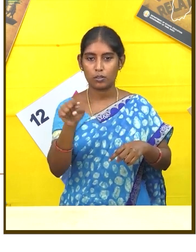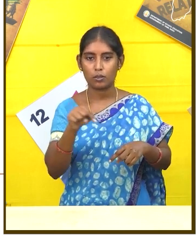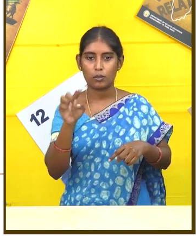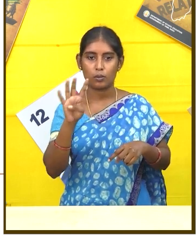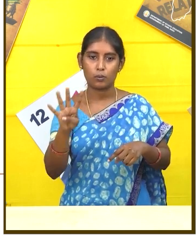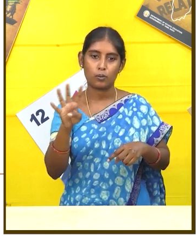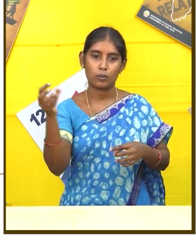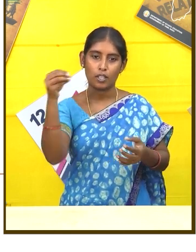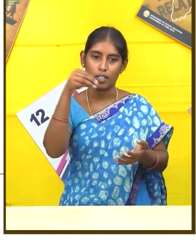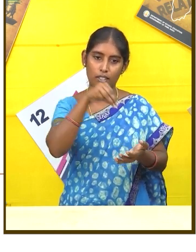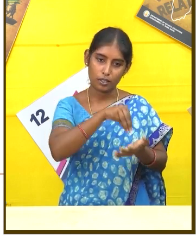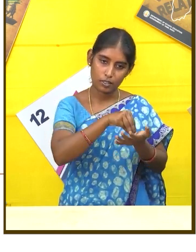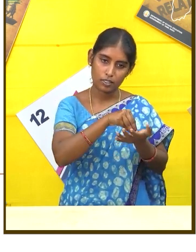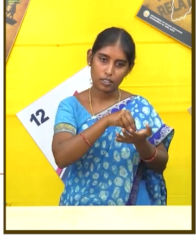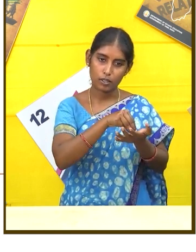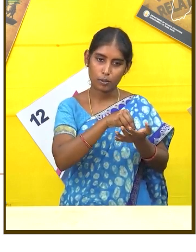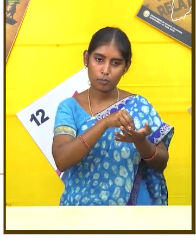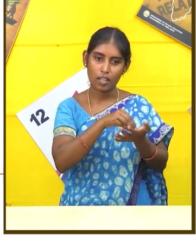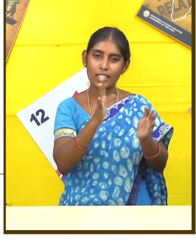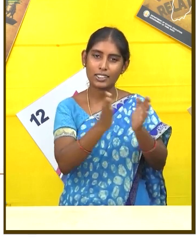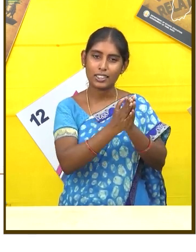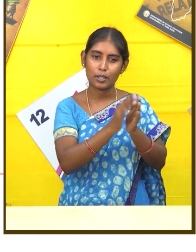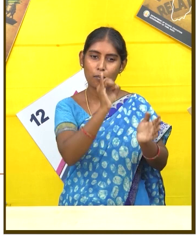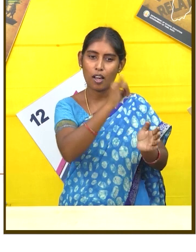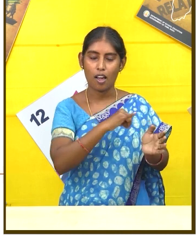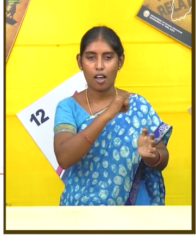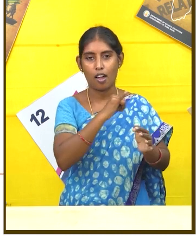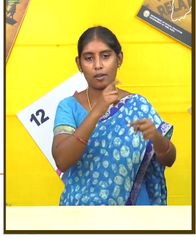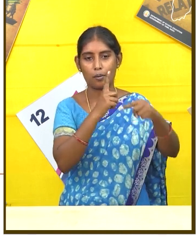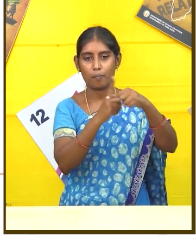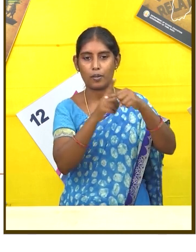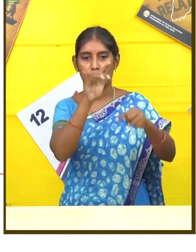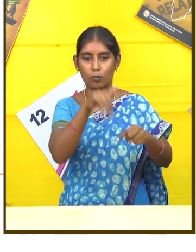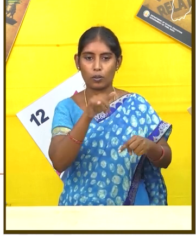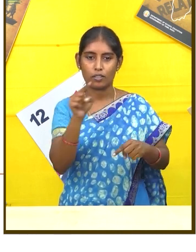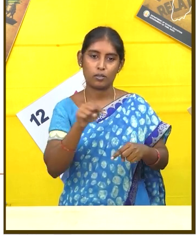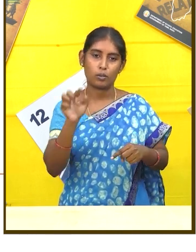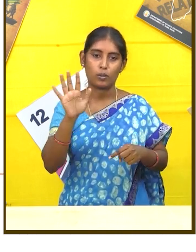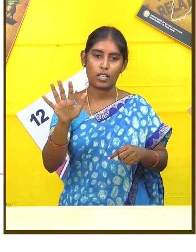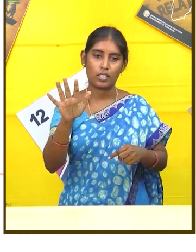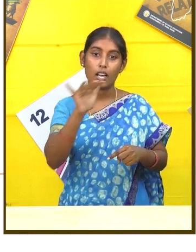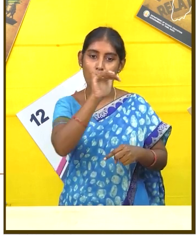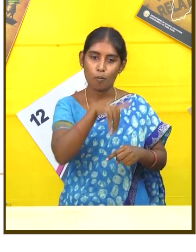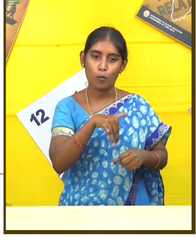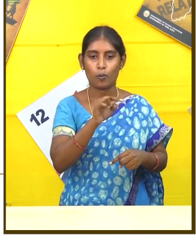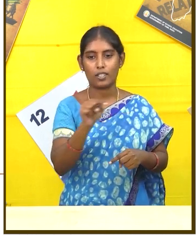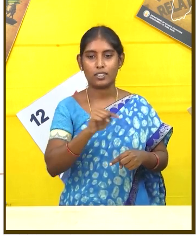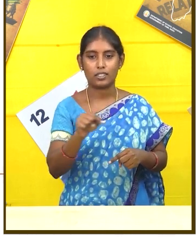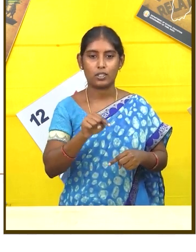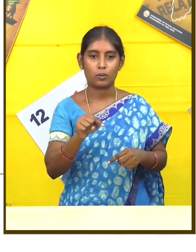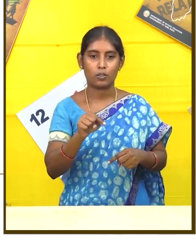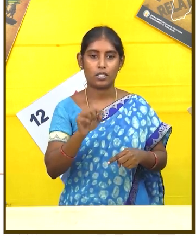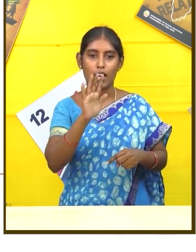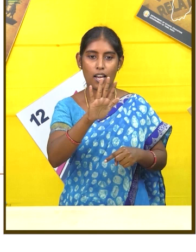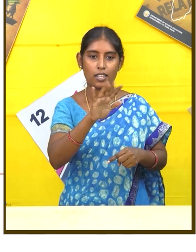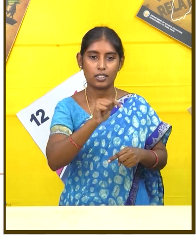out, z equal to 4 equal to 5. And 2 and 4 we have to add it. So 6 plus y equal to 5. So y equal to 5